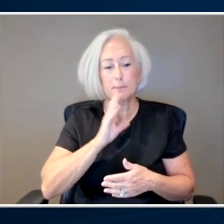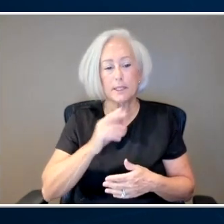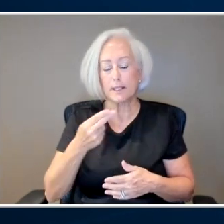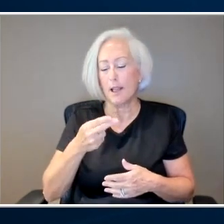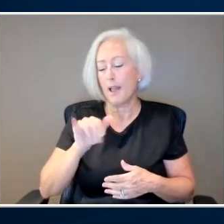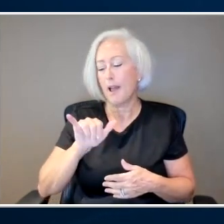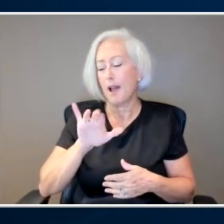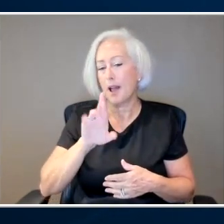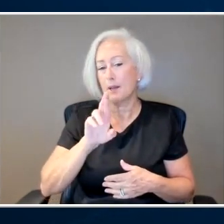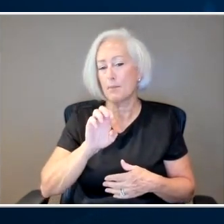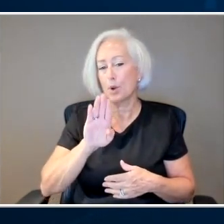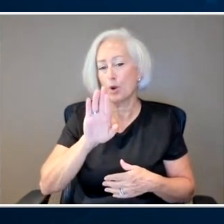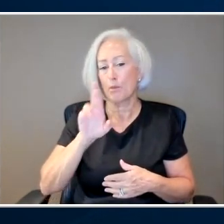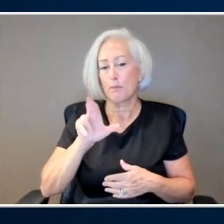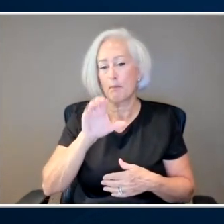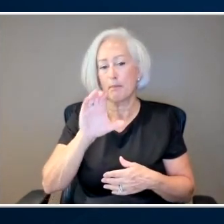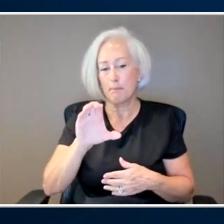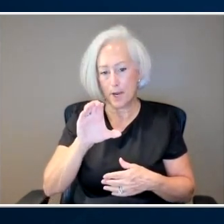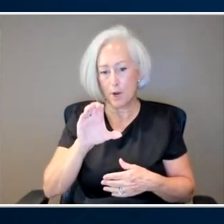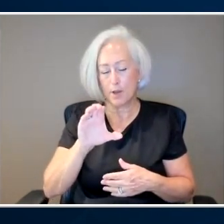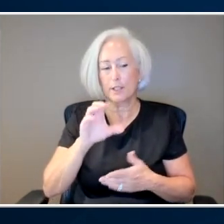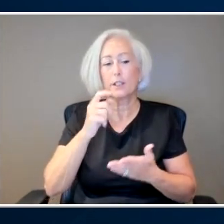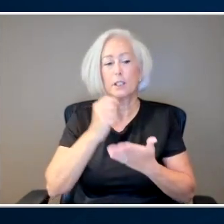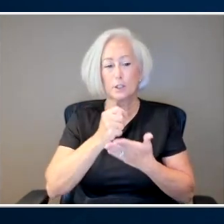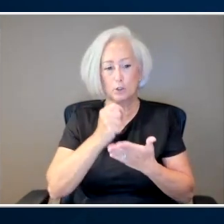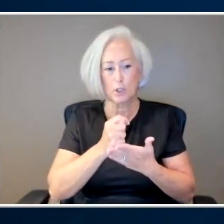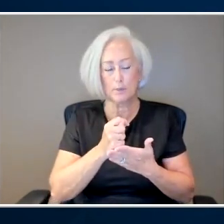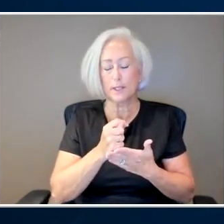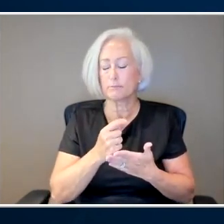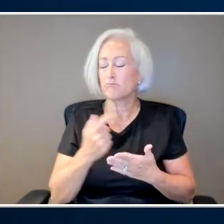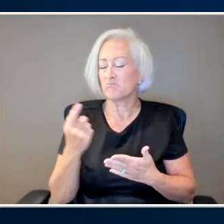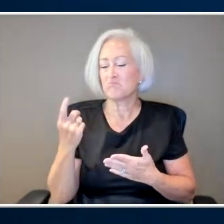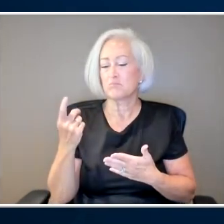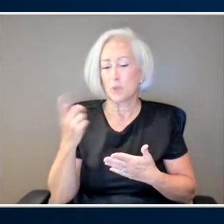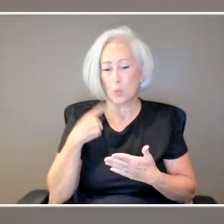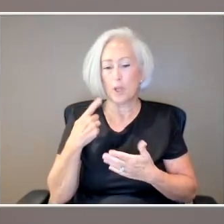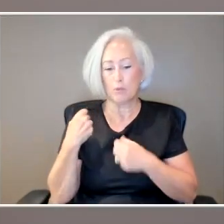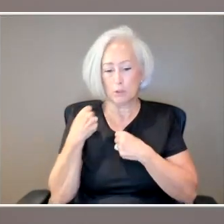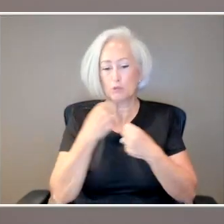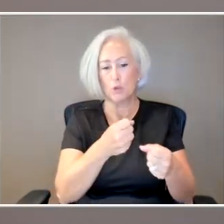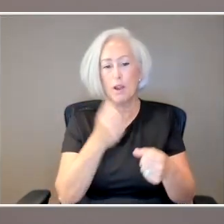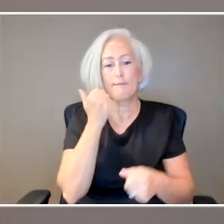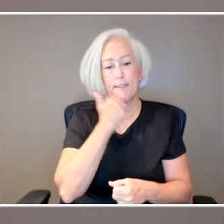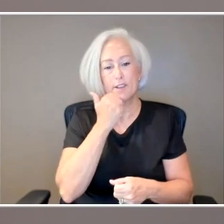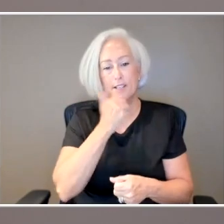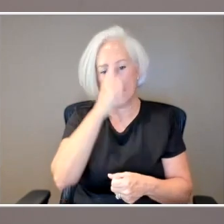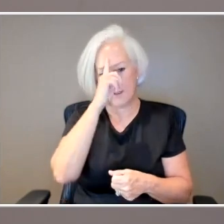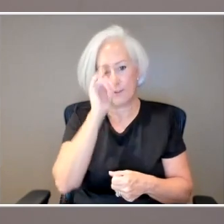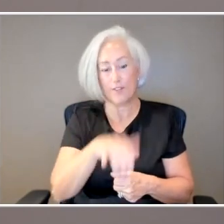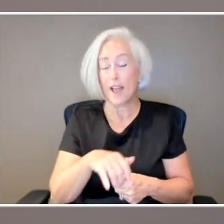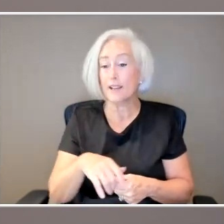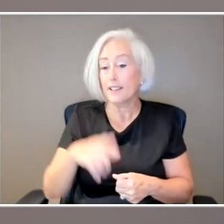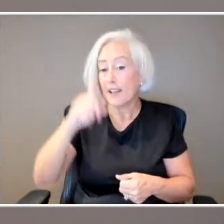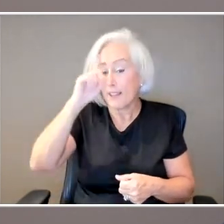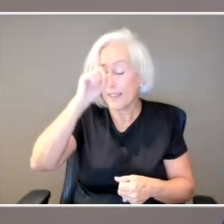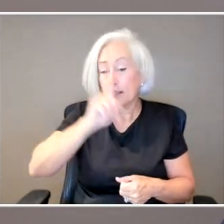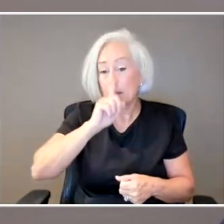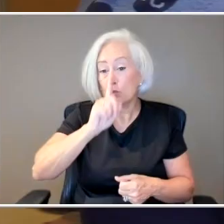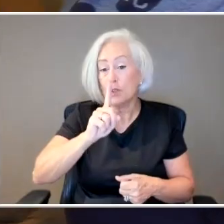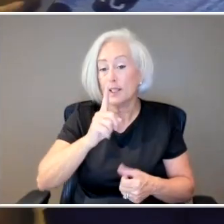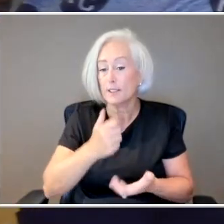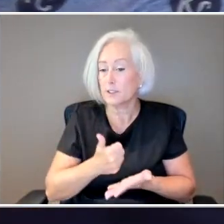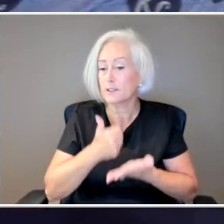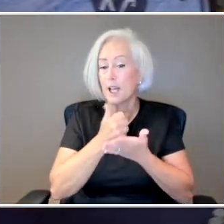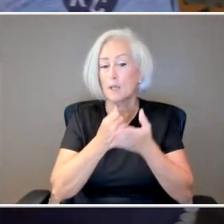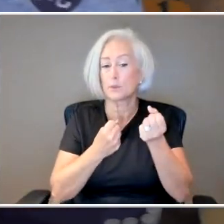her daily for that. So I think it's been a support just being around each other, and one of